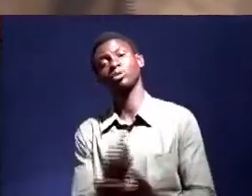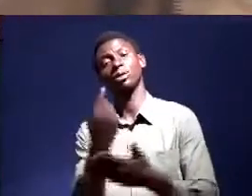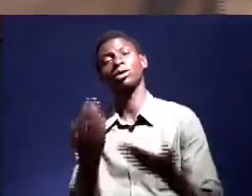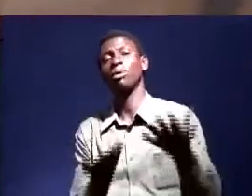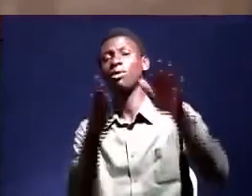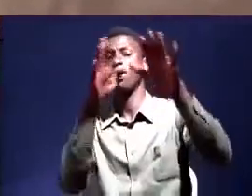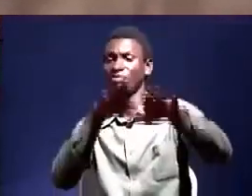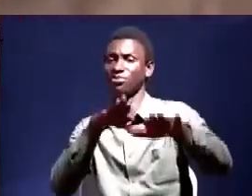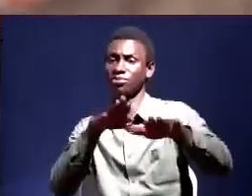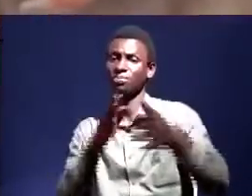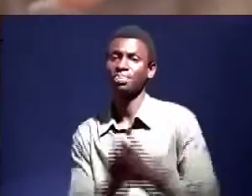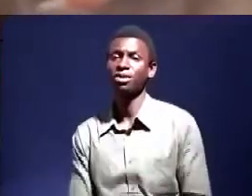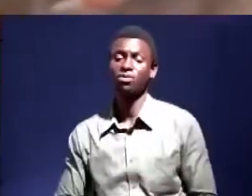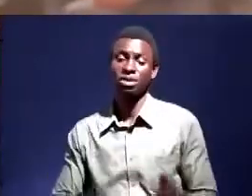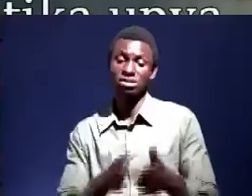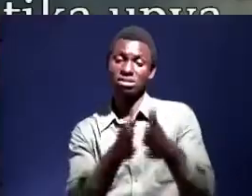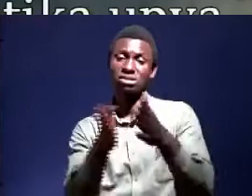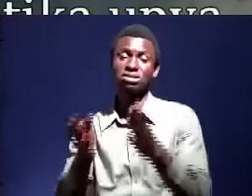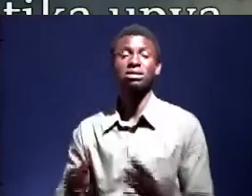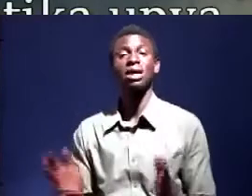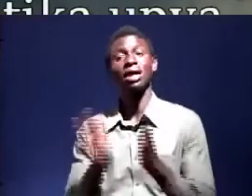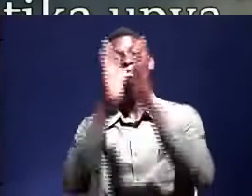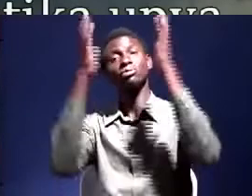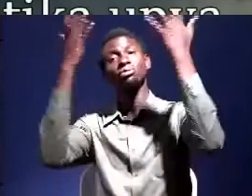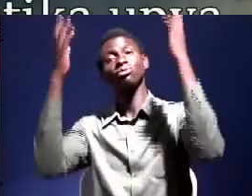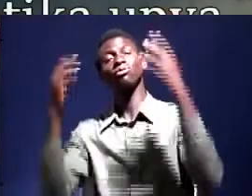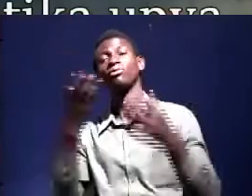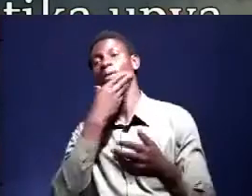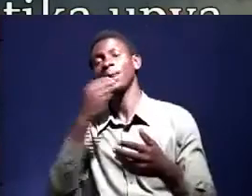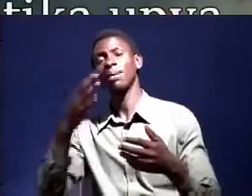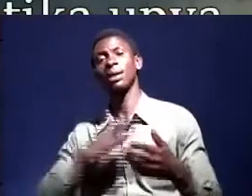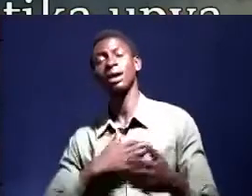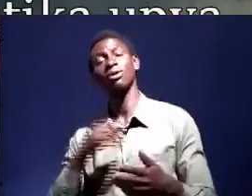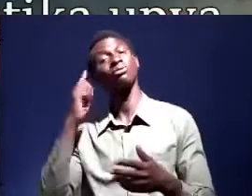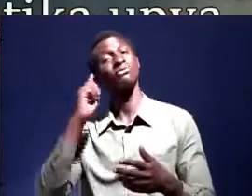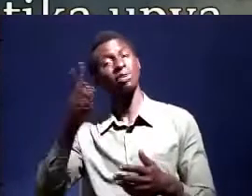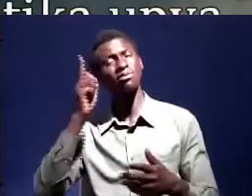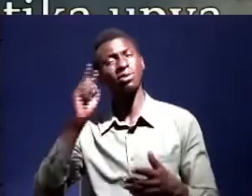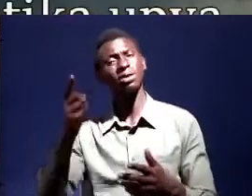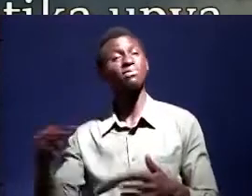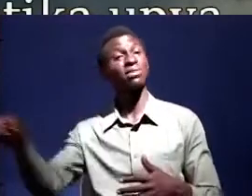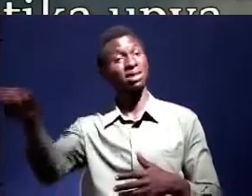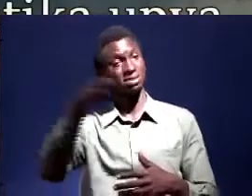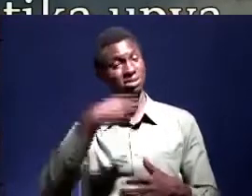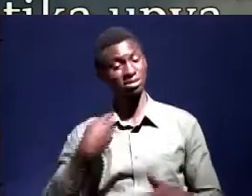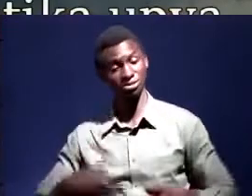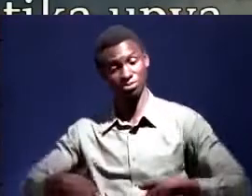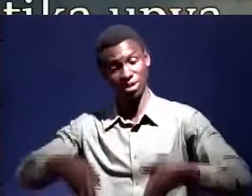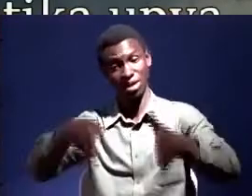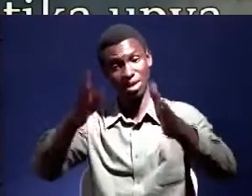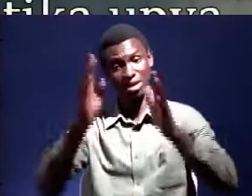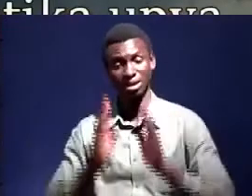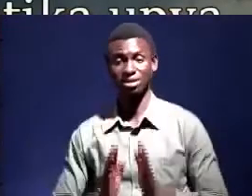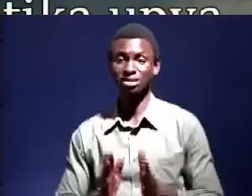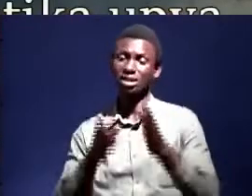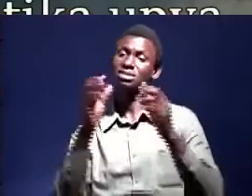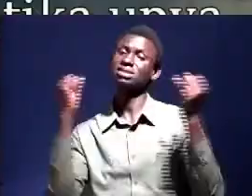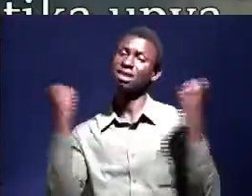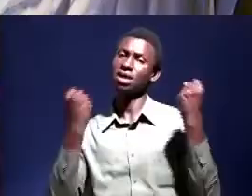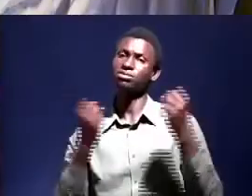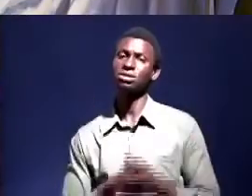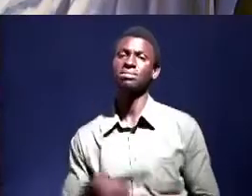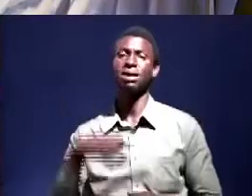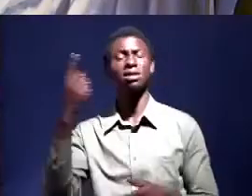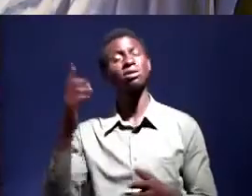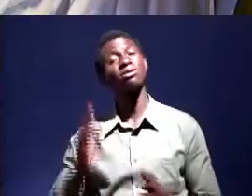should walk in newness of life. Vivyo hivyo sisi tuenende katika upya wa uzima. So baptism. Hivyo ubatizo is about death. Ni habari juu